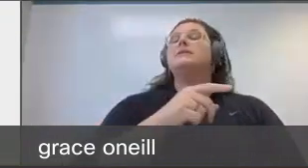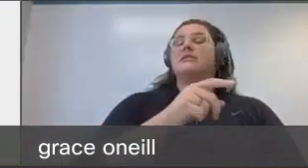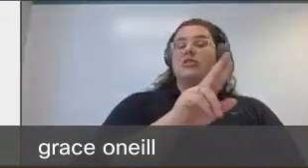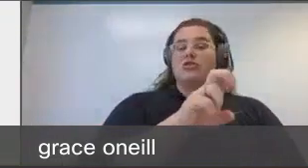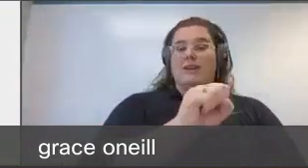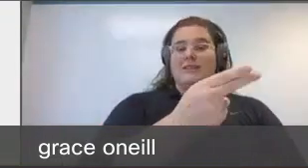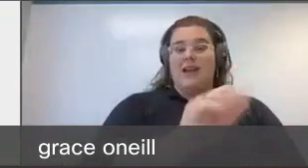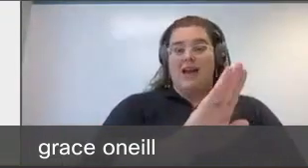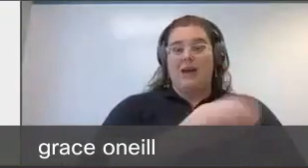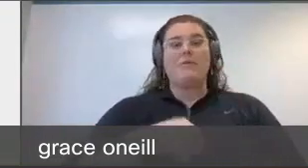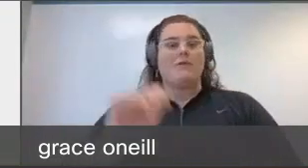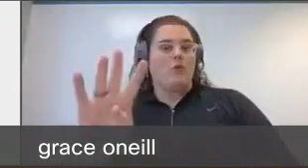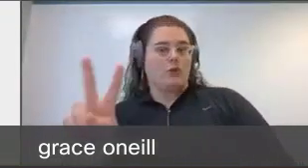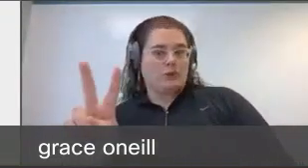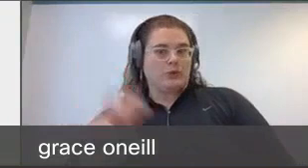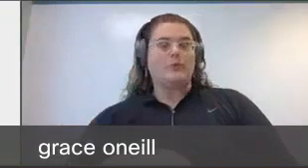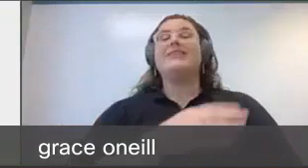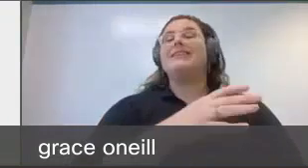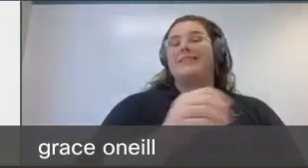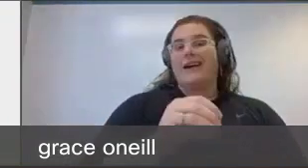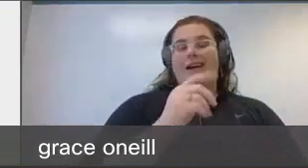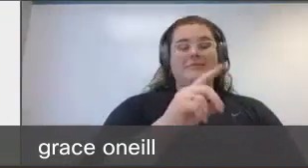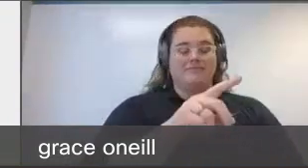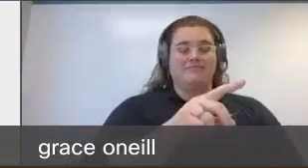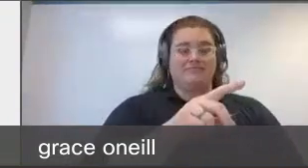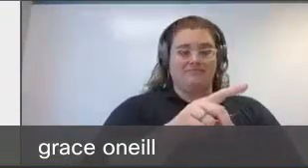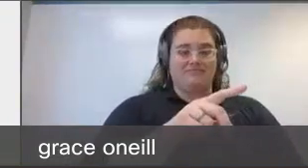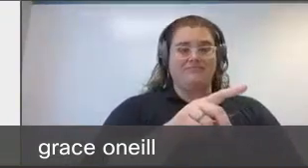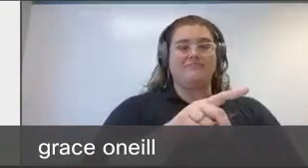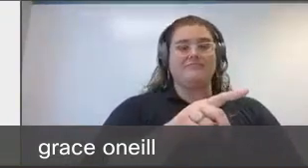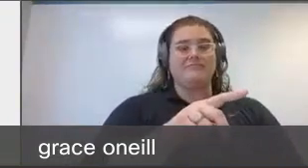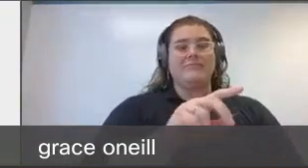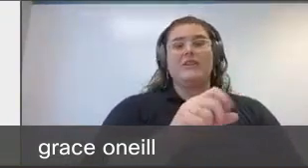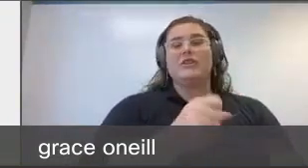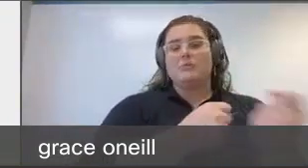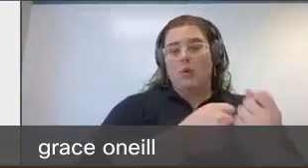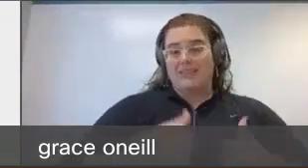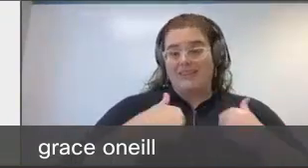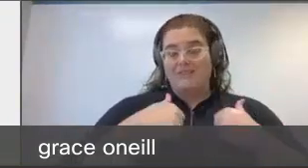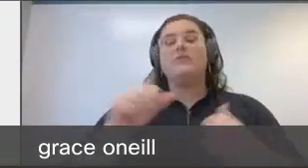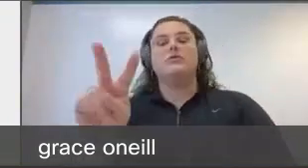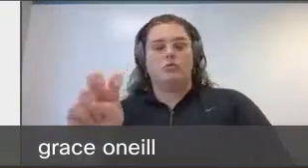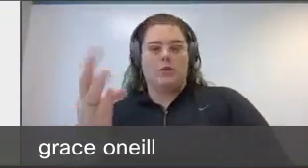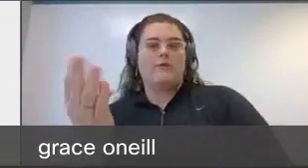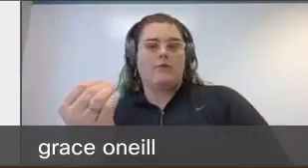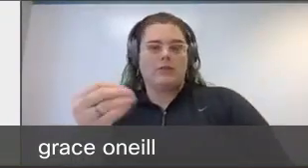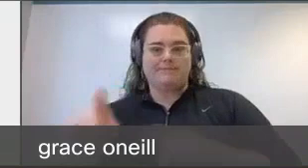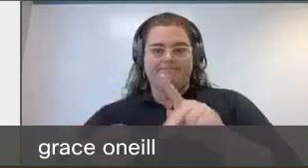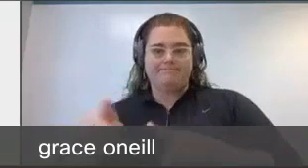residential habilitation, and 214 in supported living.